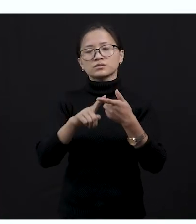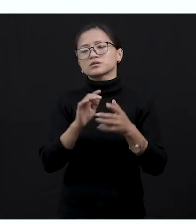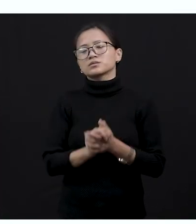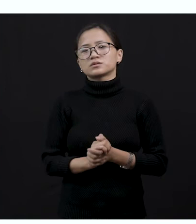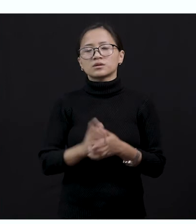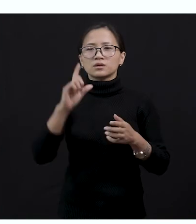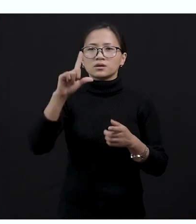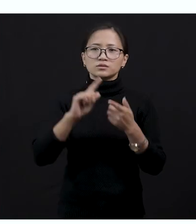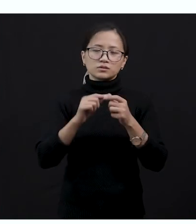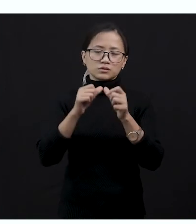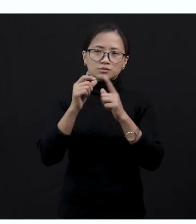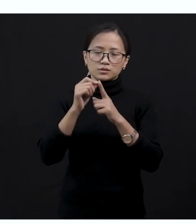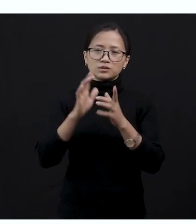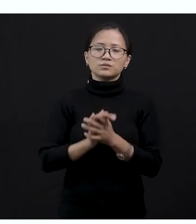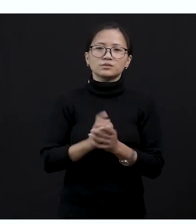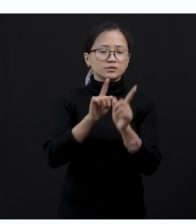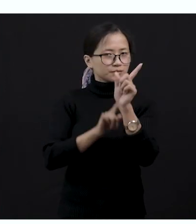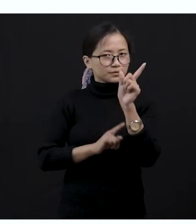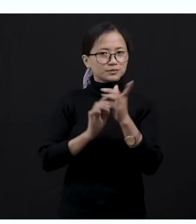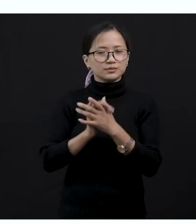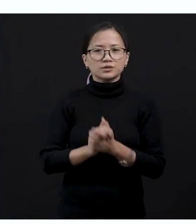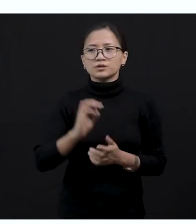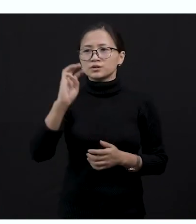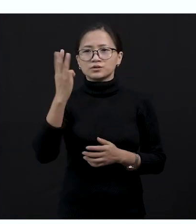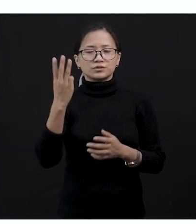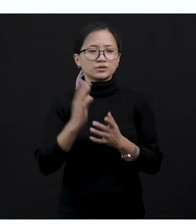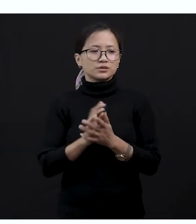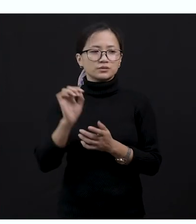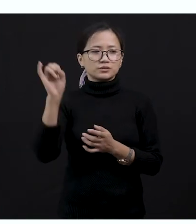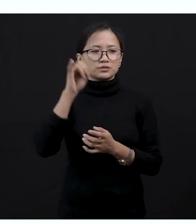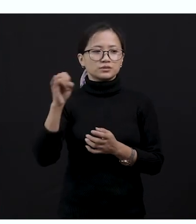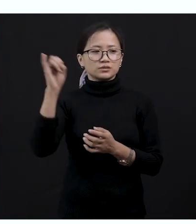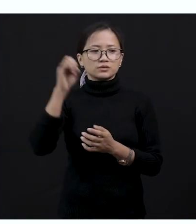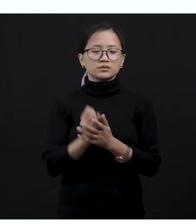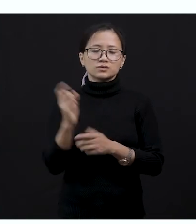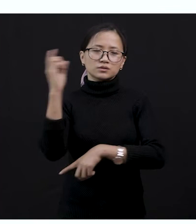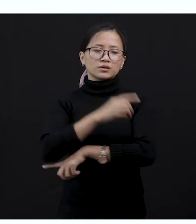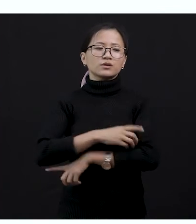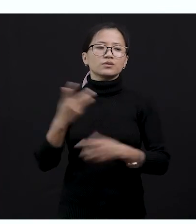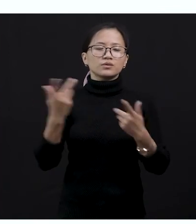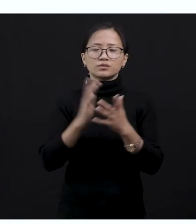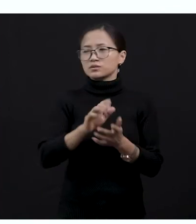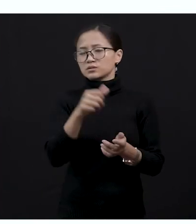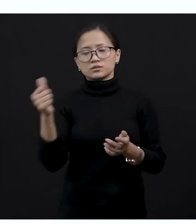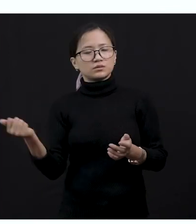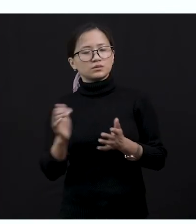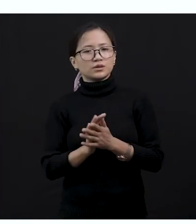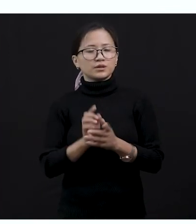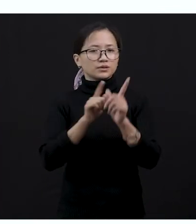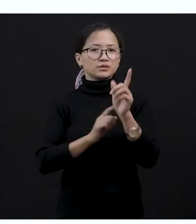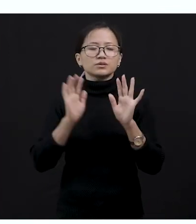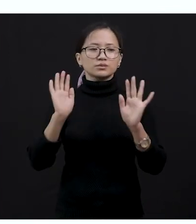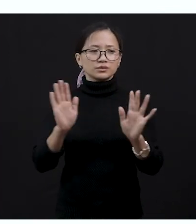year. Okay, so in leap year we have 366 days, whereas on other years we